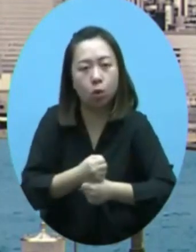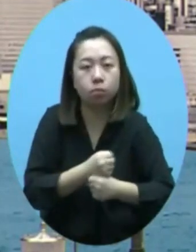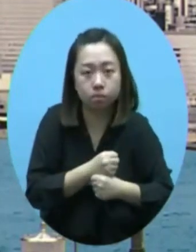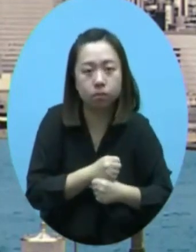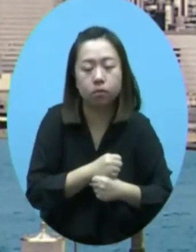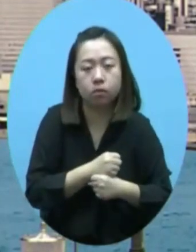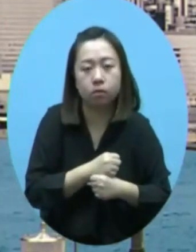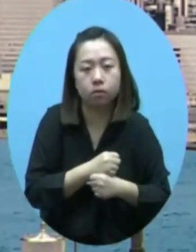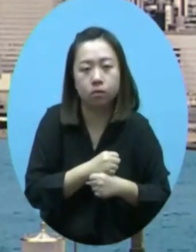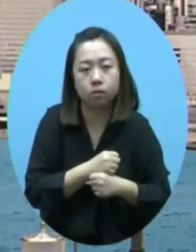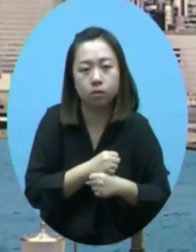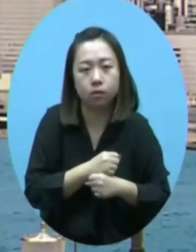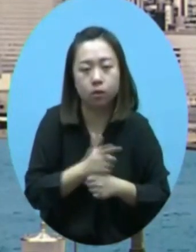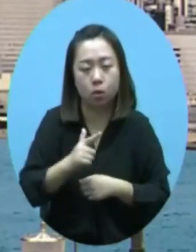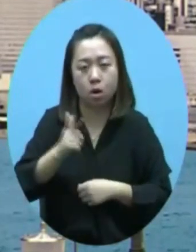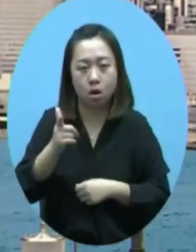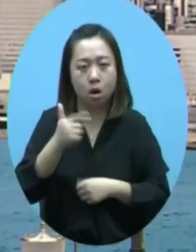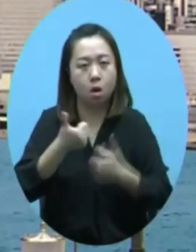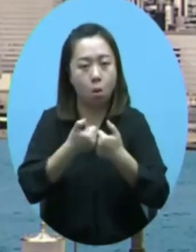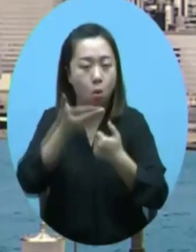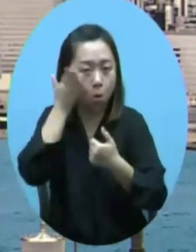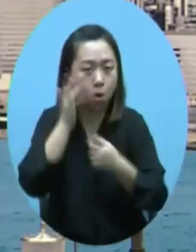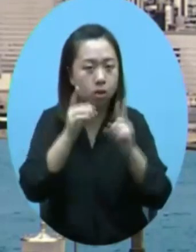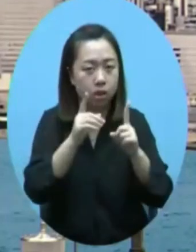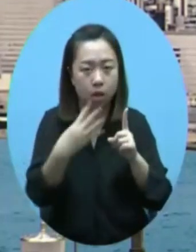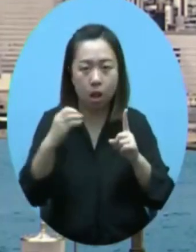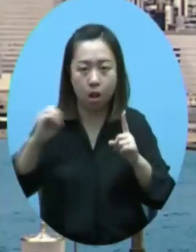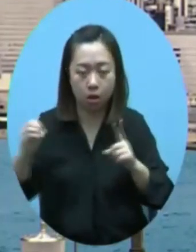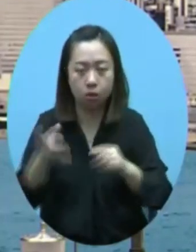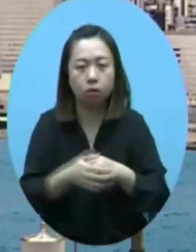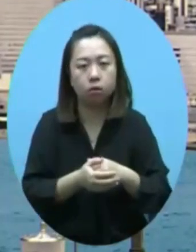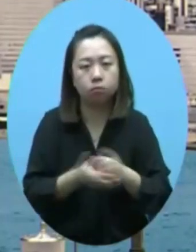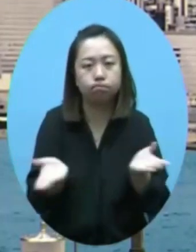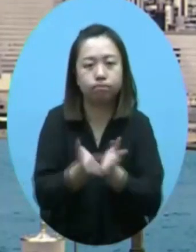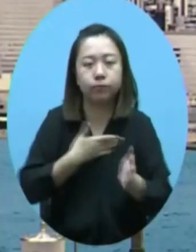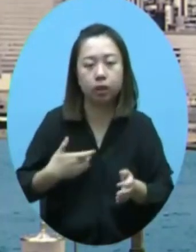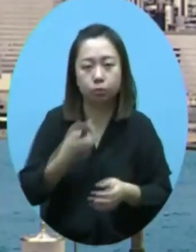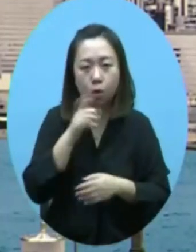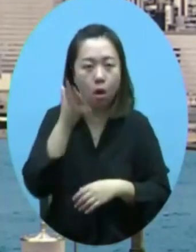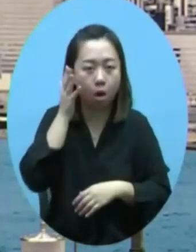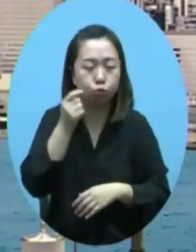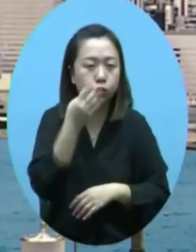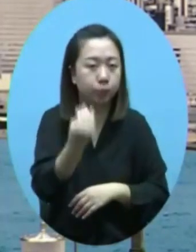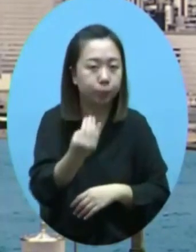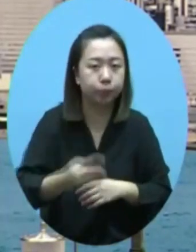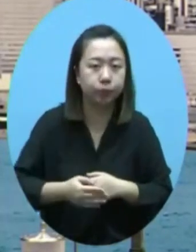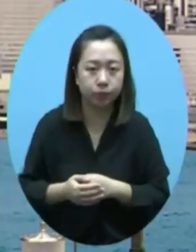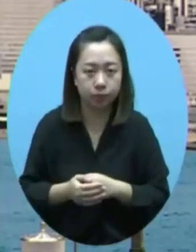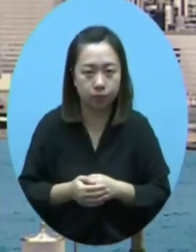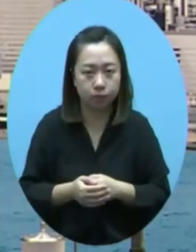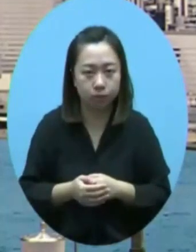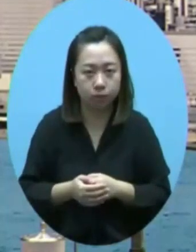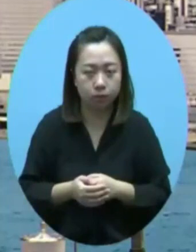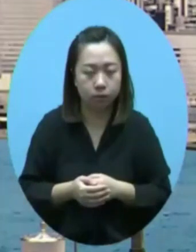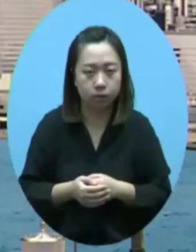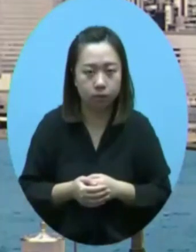shopping mall there in Yaotong. And her husband, 1440, was a confirmed case, 40-year-old